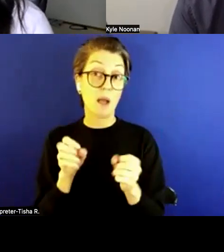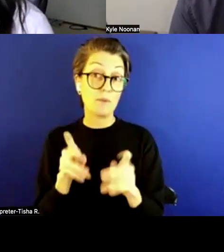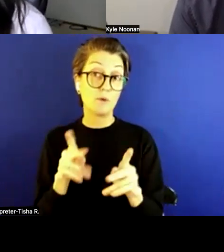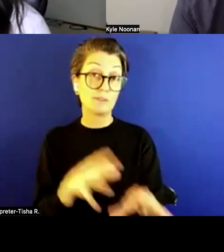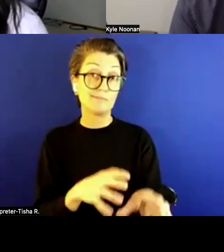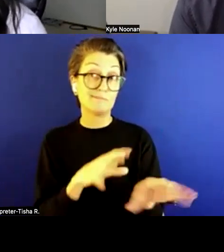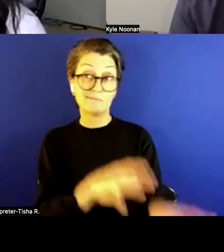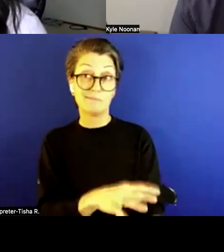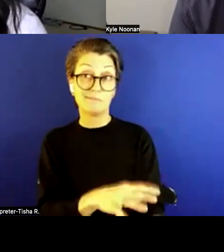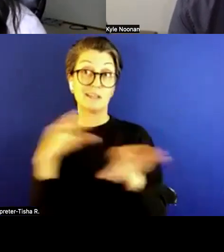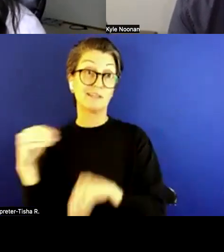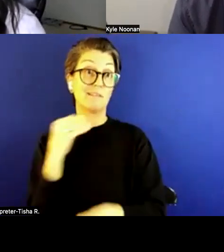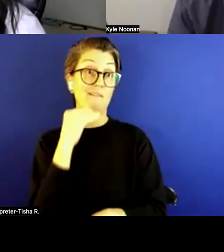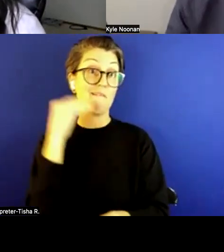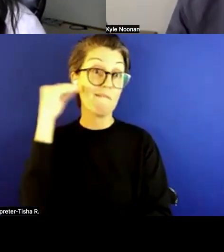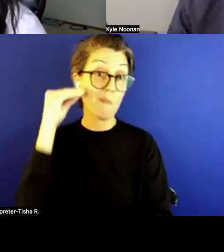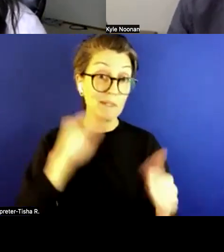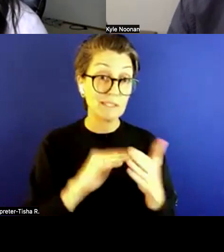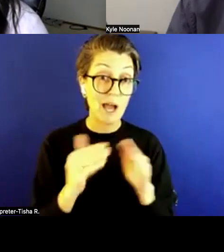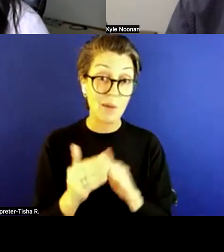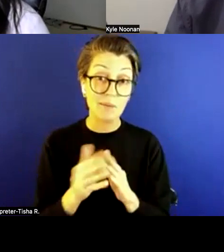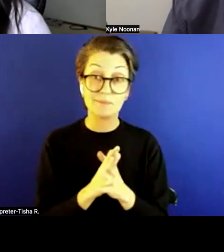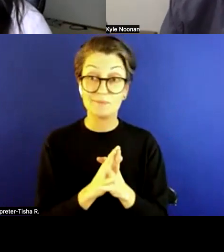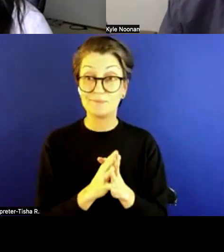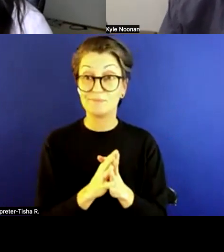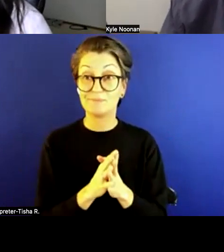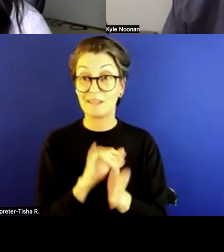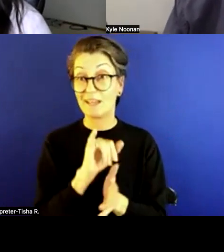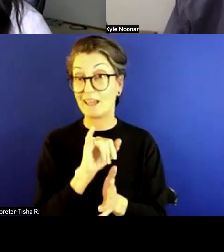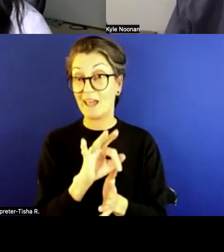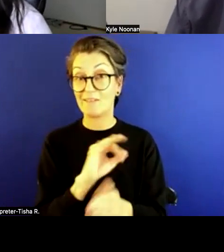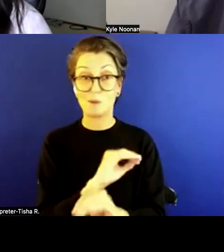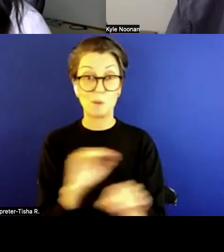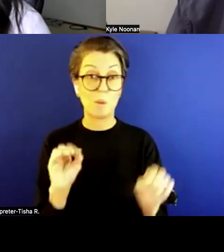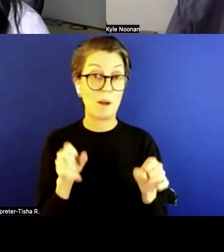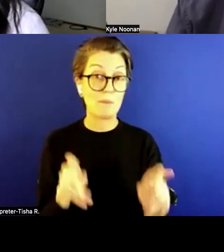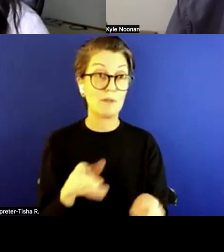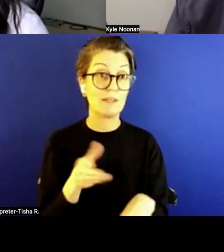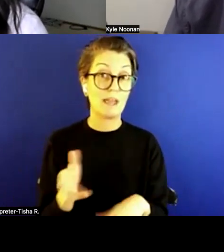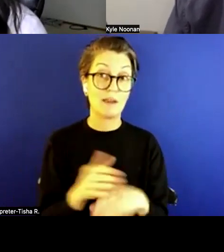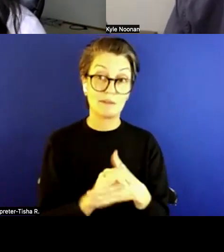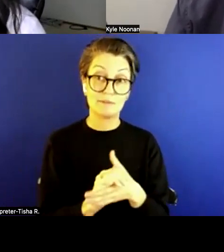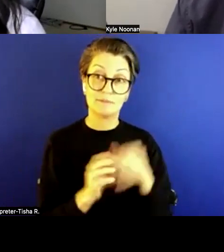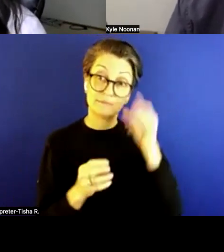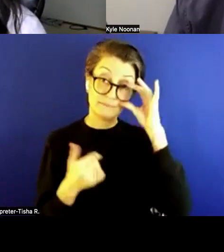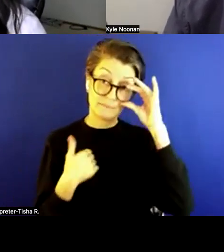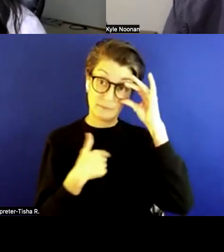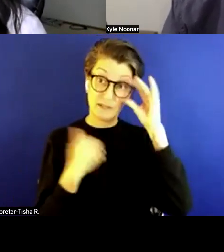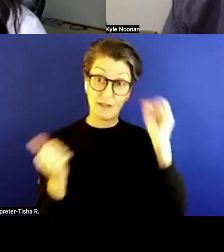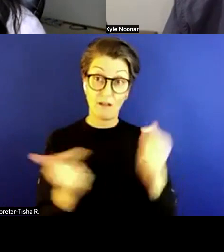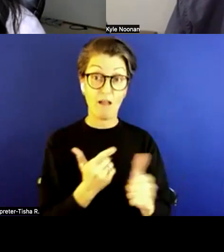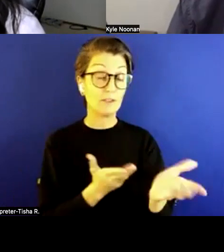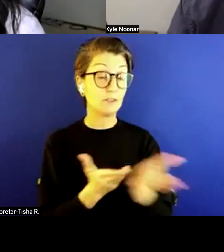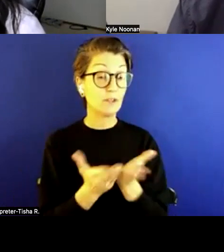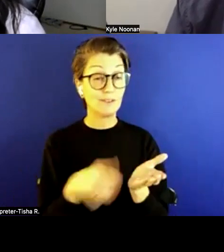their hometown if there's no, opportunity there. So, but we all serve, and you should be